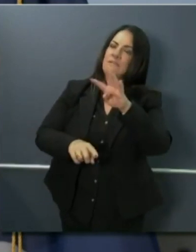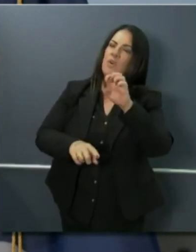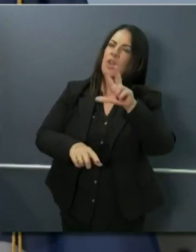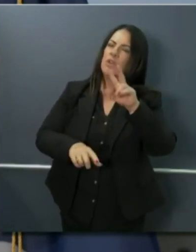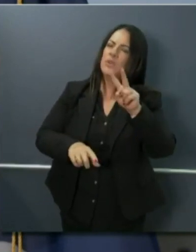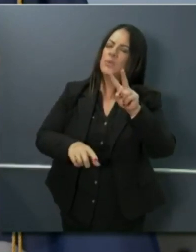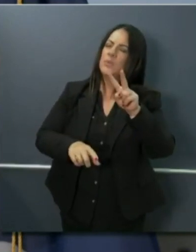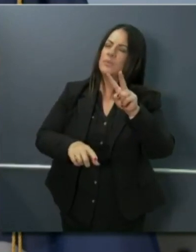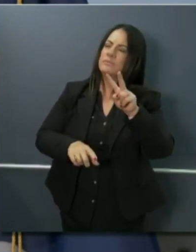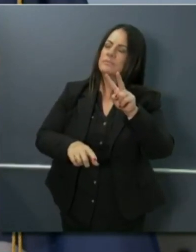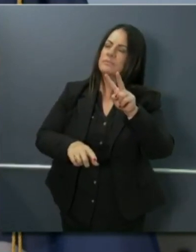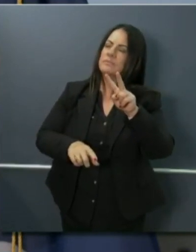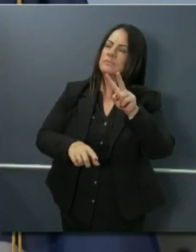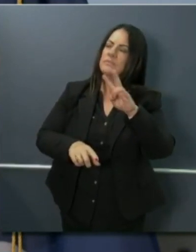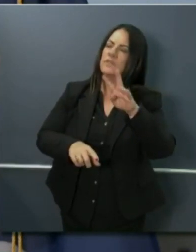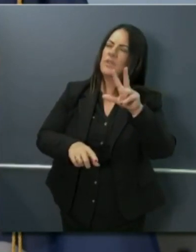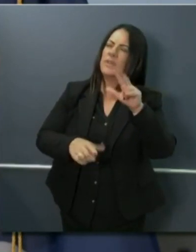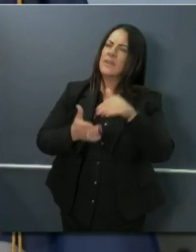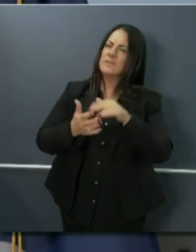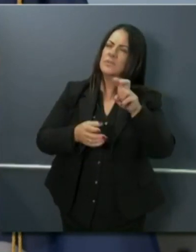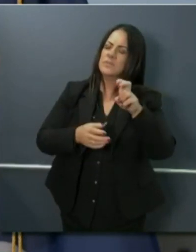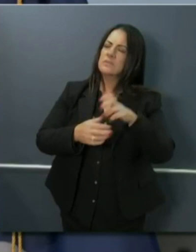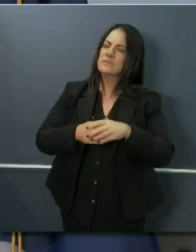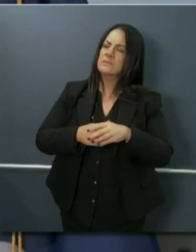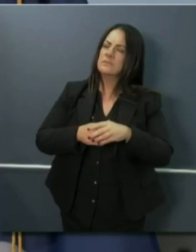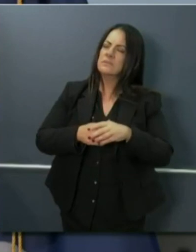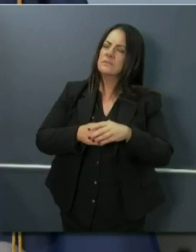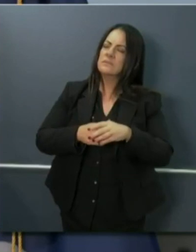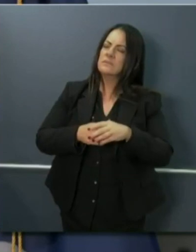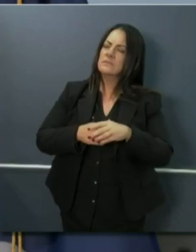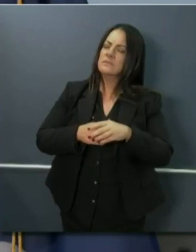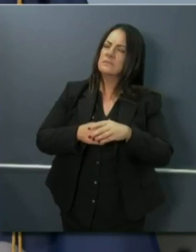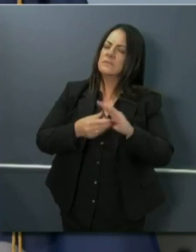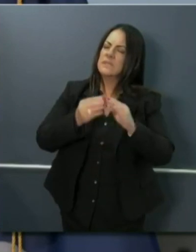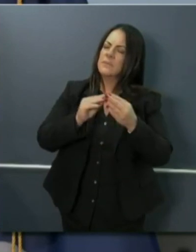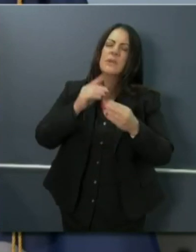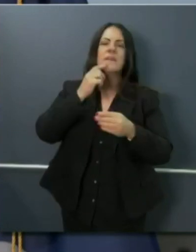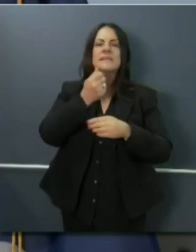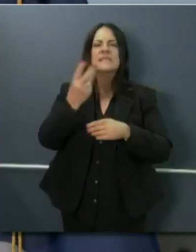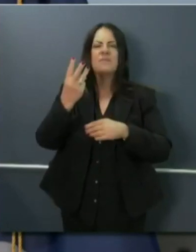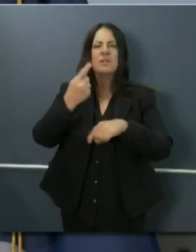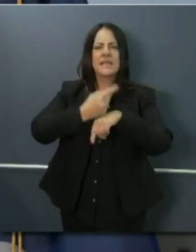That number substantially higher than the first number we gave you a couple days ago, which was